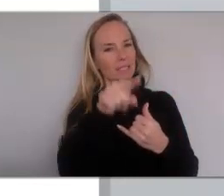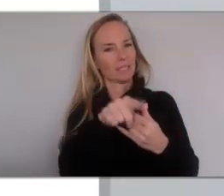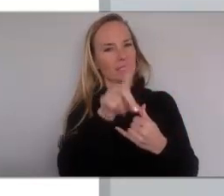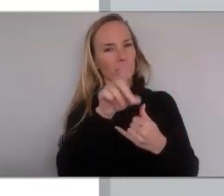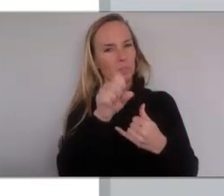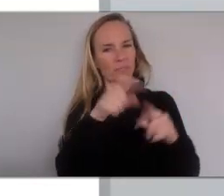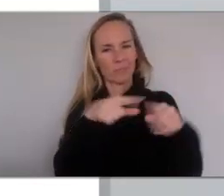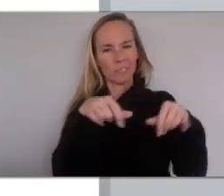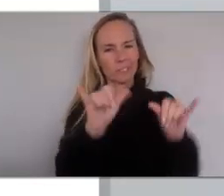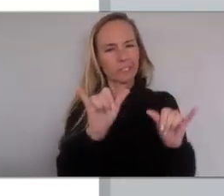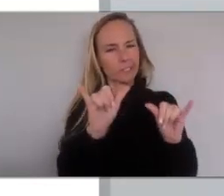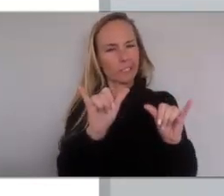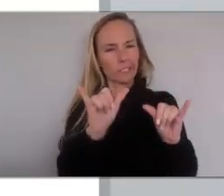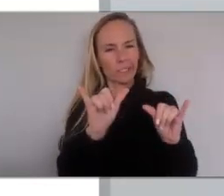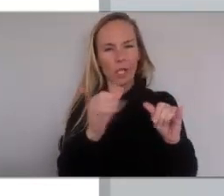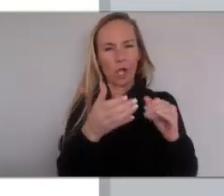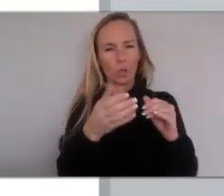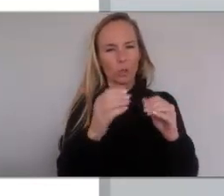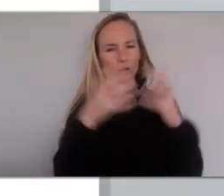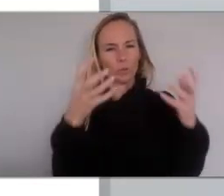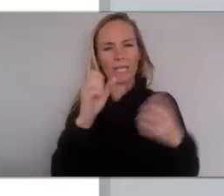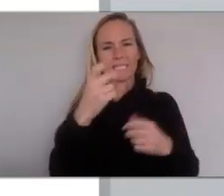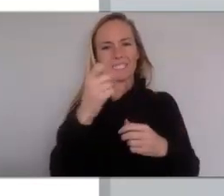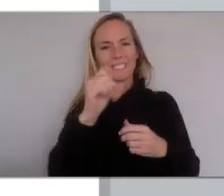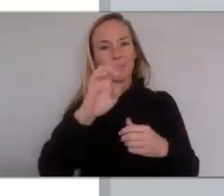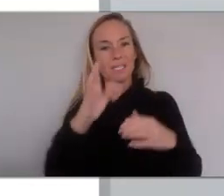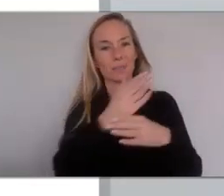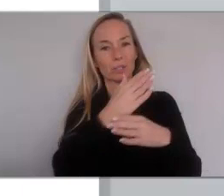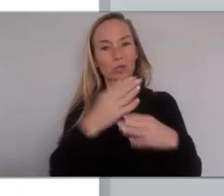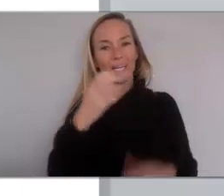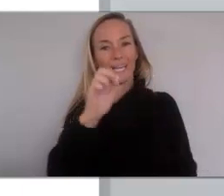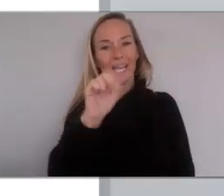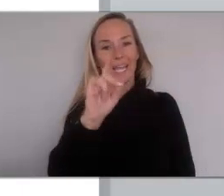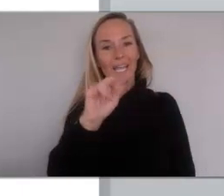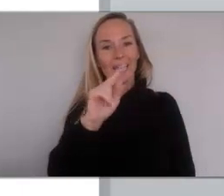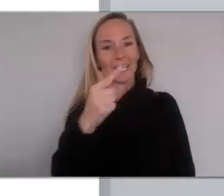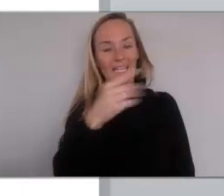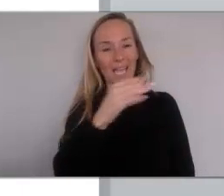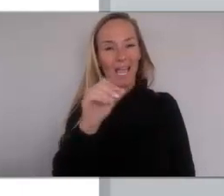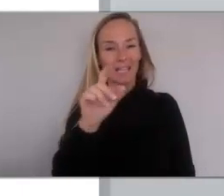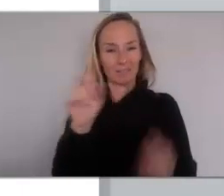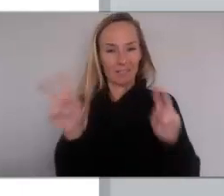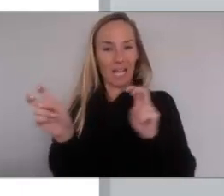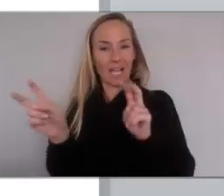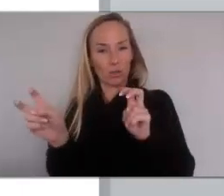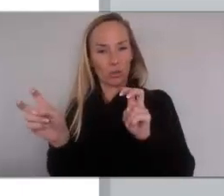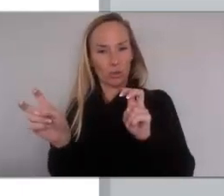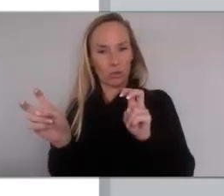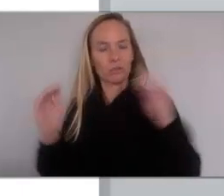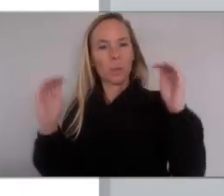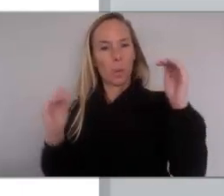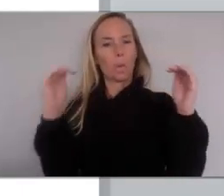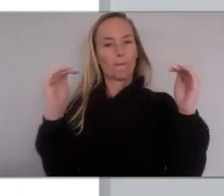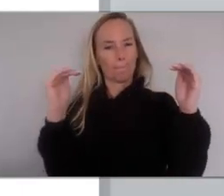there's still extra space between the heading and the title. So let's do that again. Remove space, there, close that